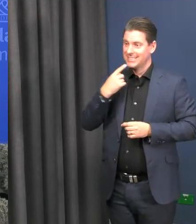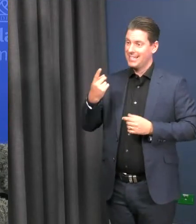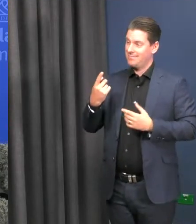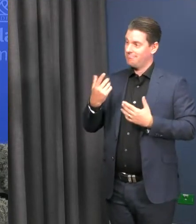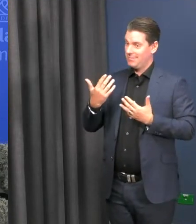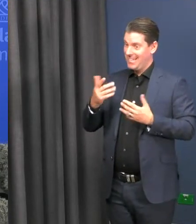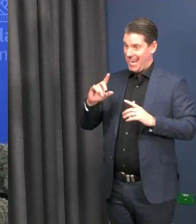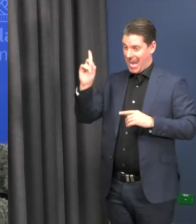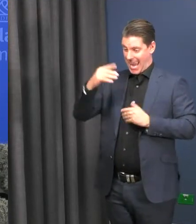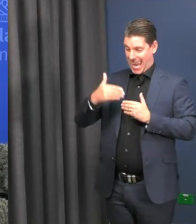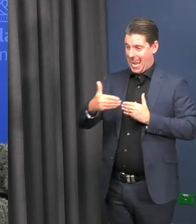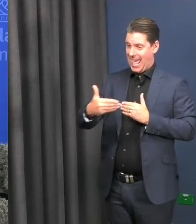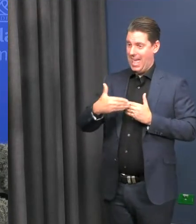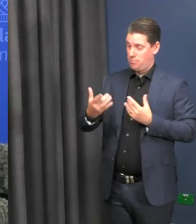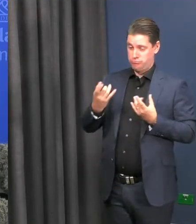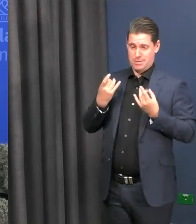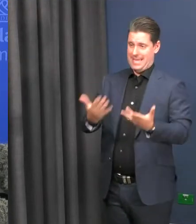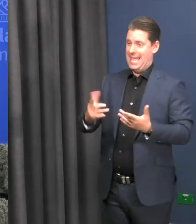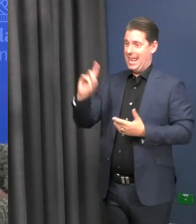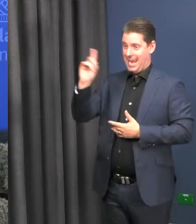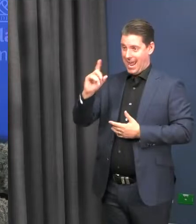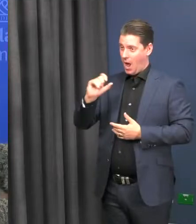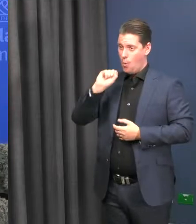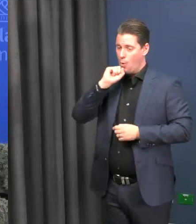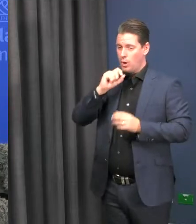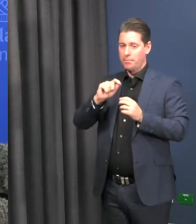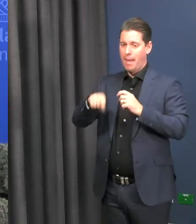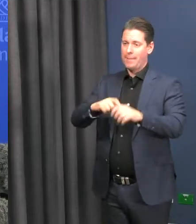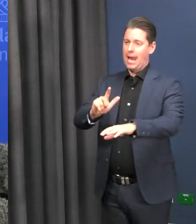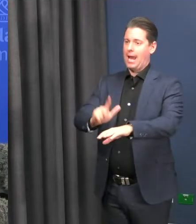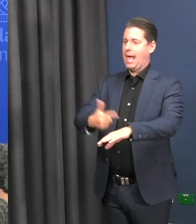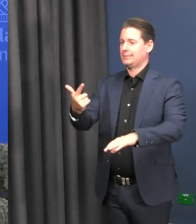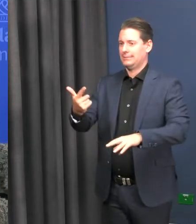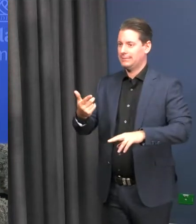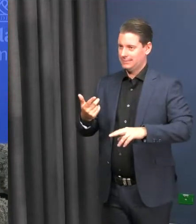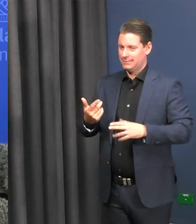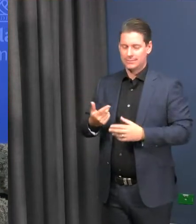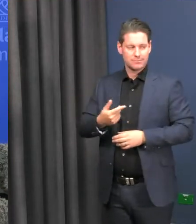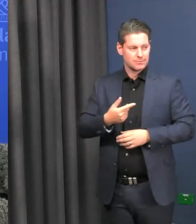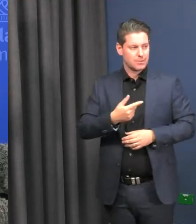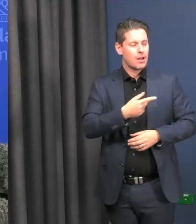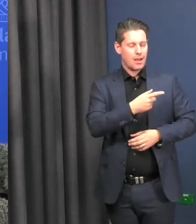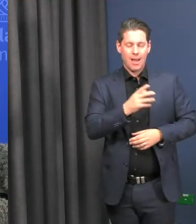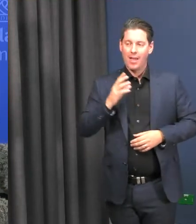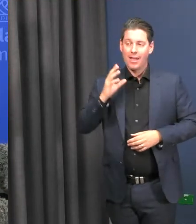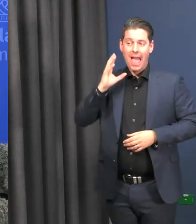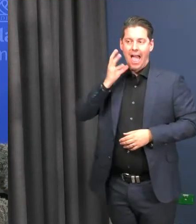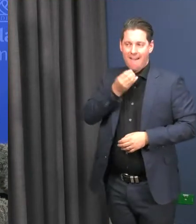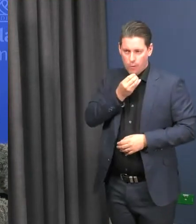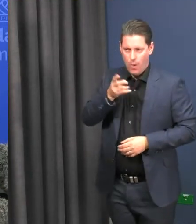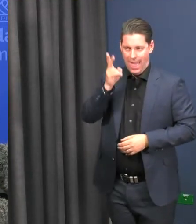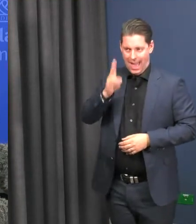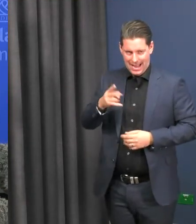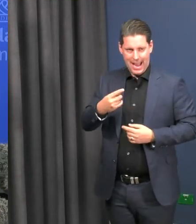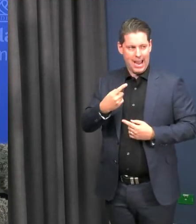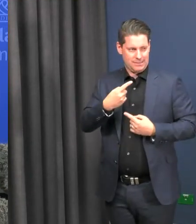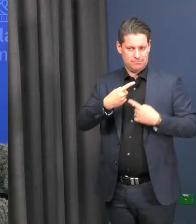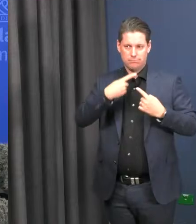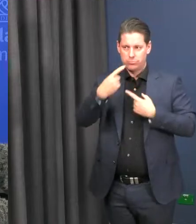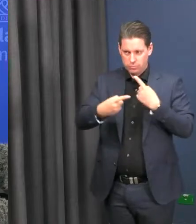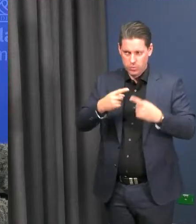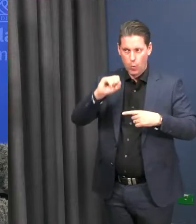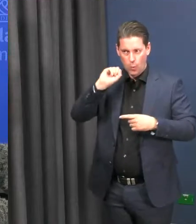the latest time can we expect Well, that to close? The Minister and I will address you again this afternoon, but I've got this message